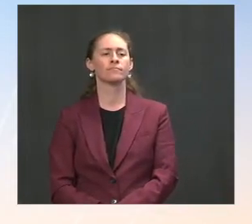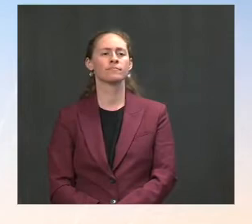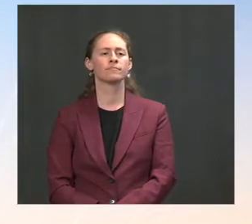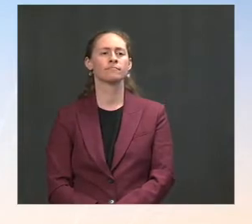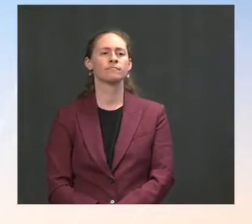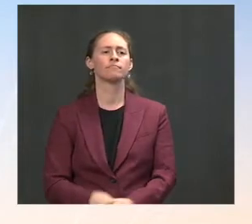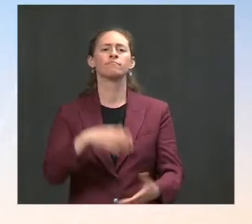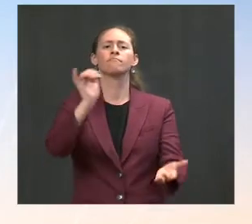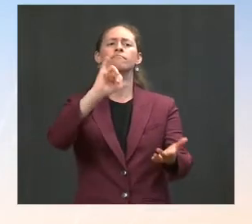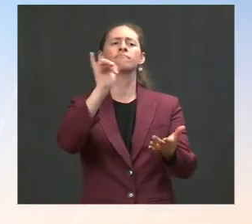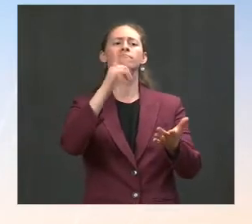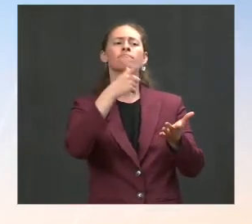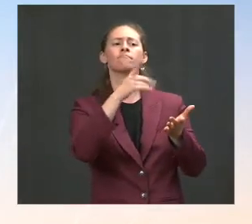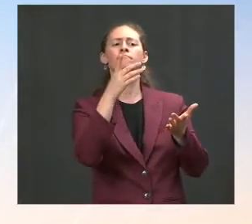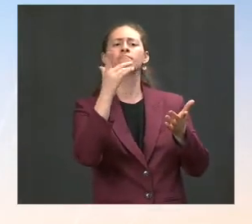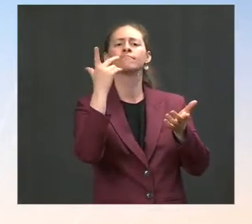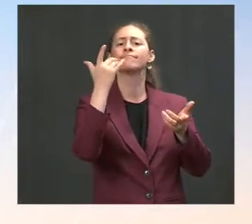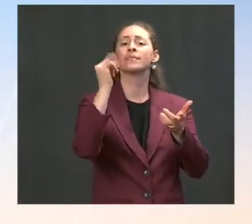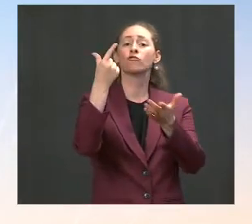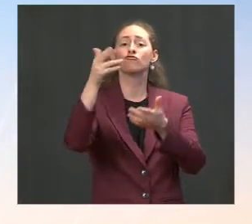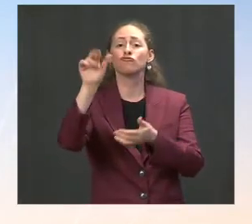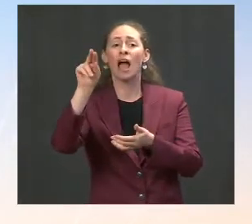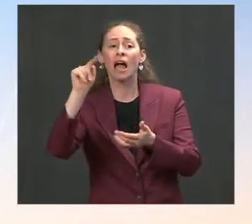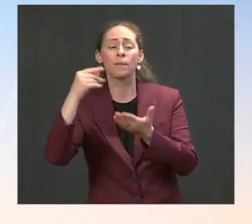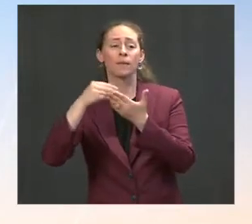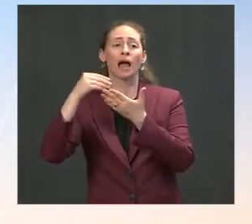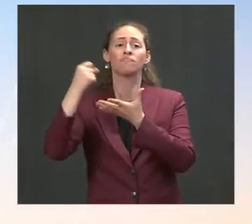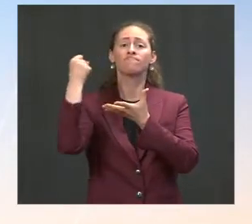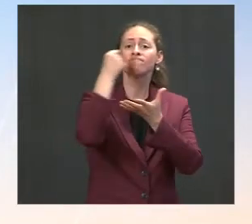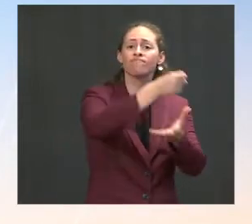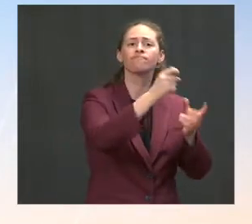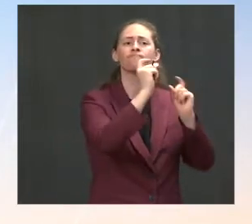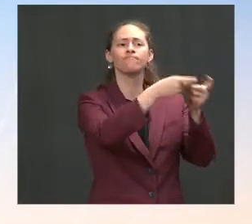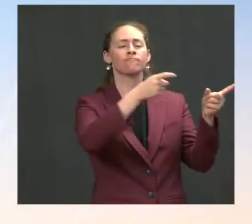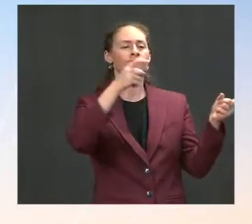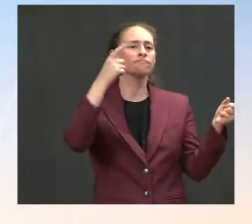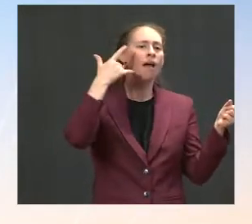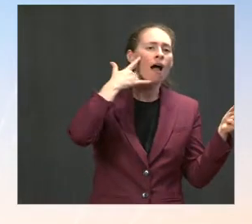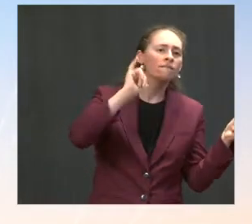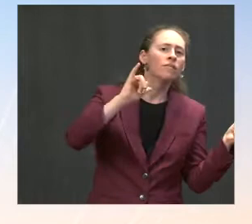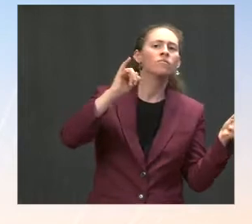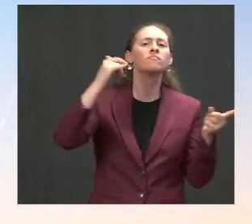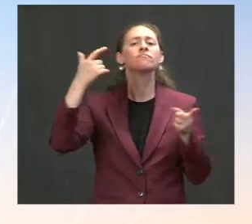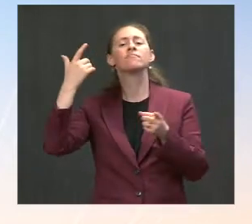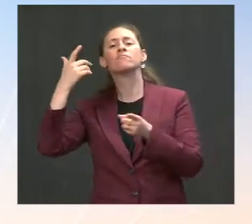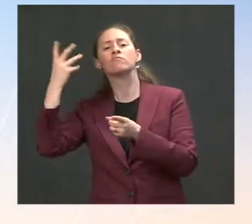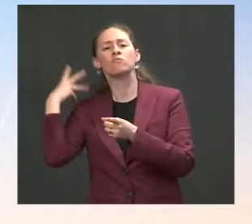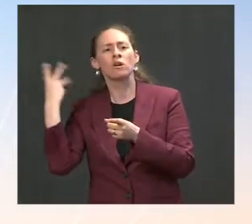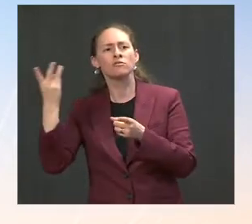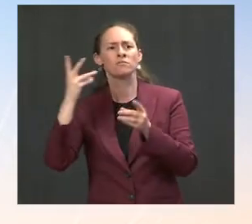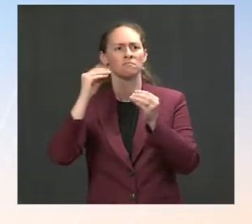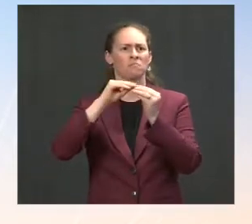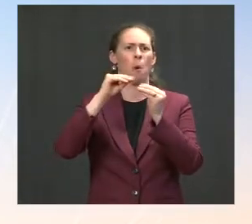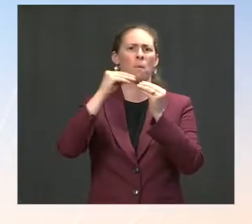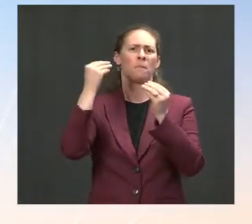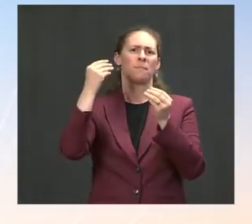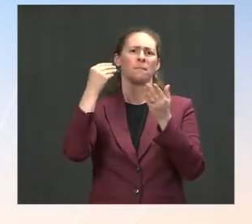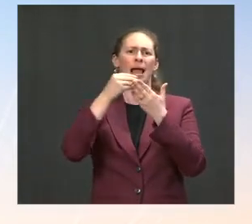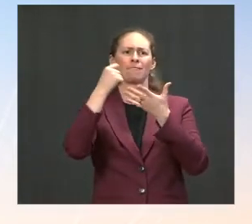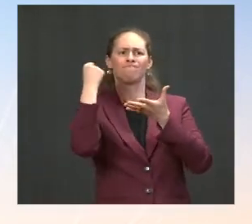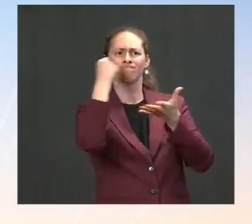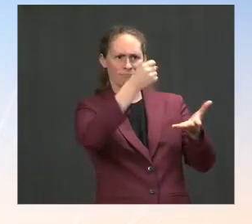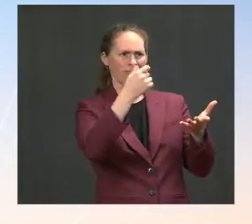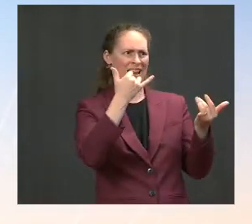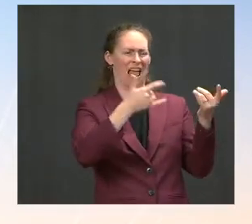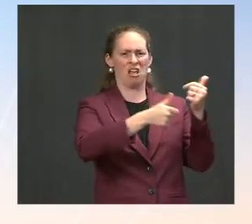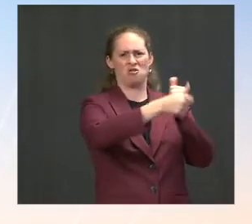in Oregon, California, and Washington, which are where there's the collective threat to homes and major communities.